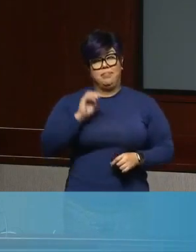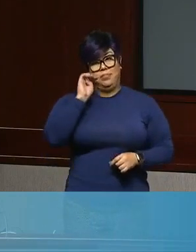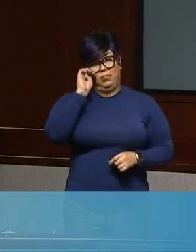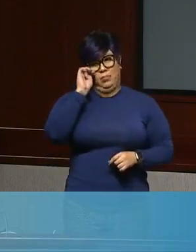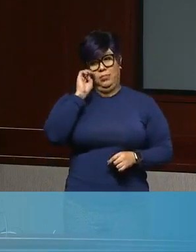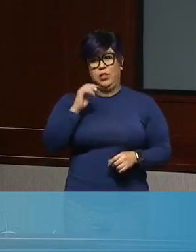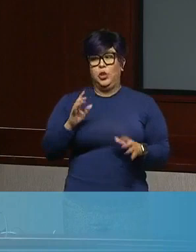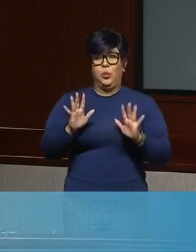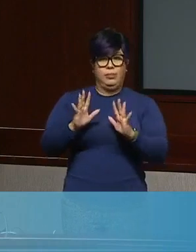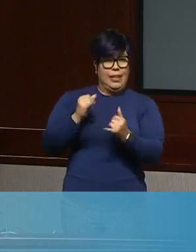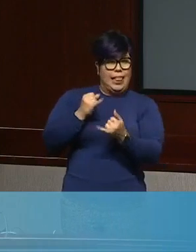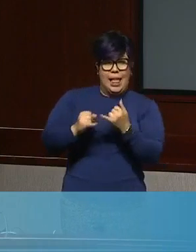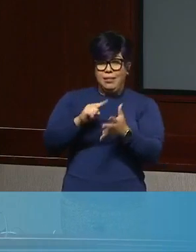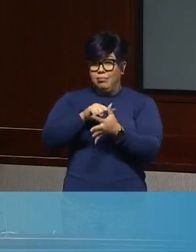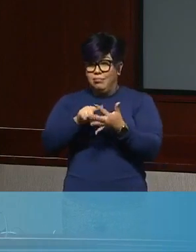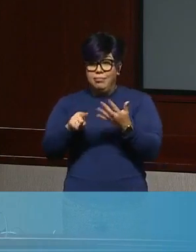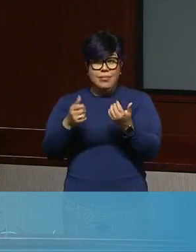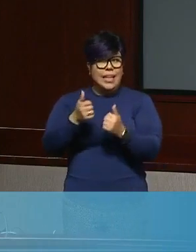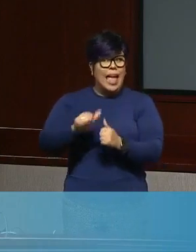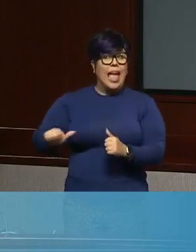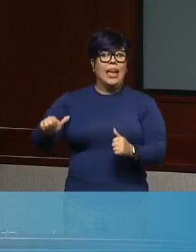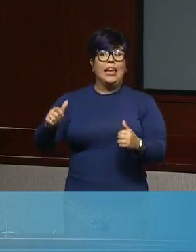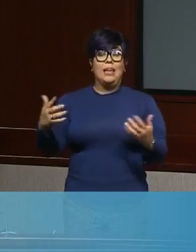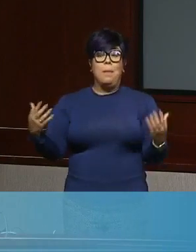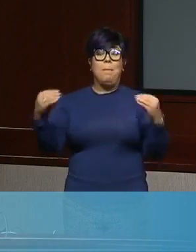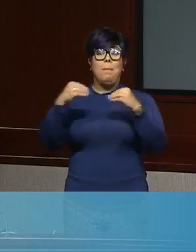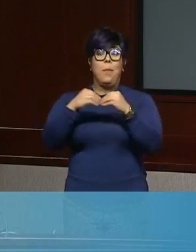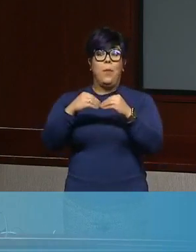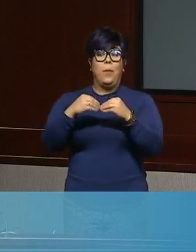Okay, one last round. Any follow-up questions?